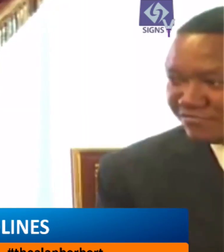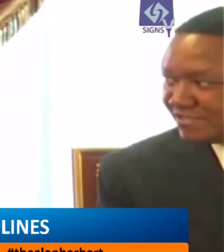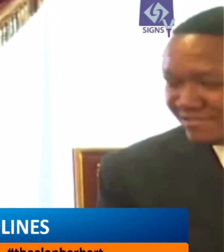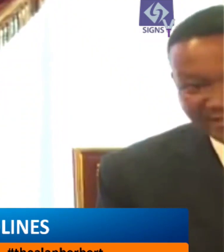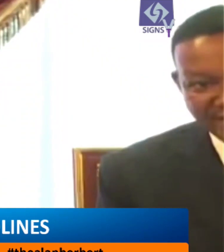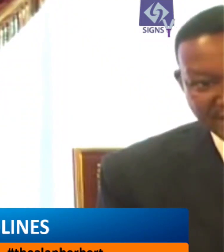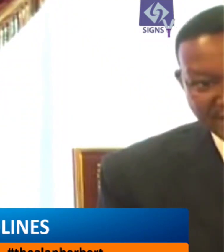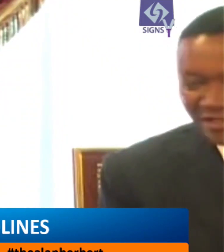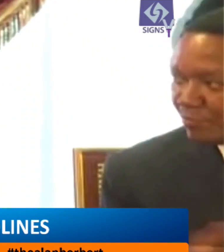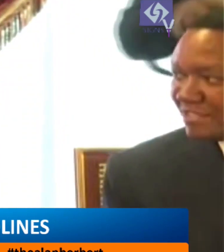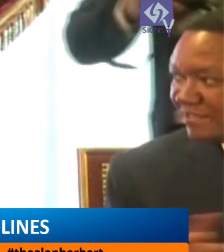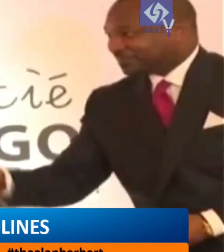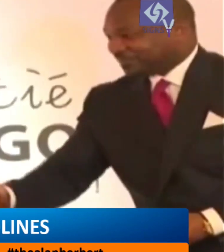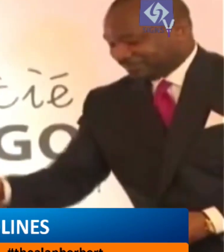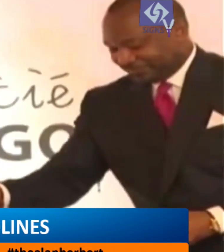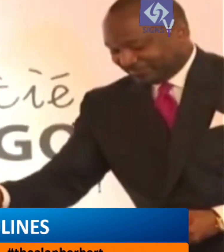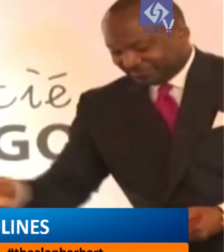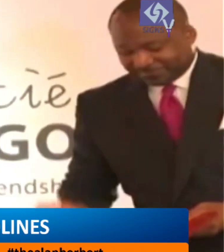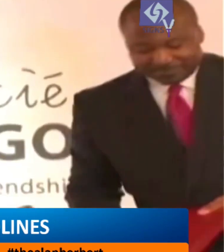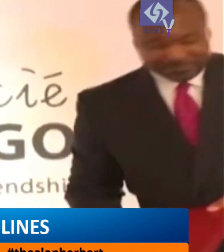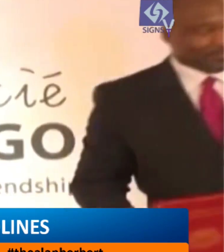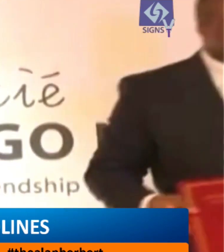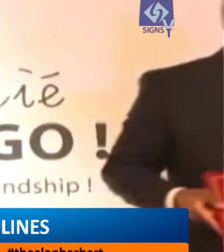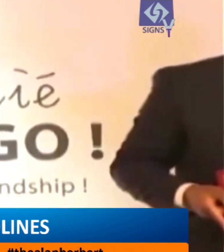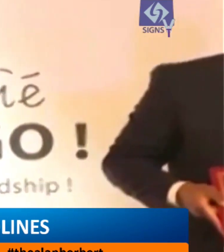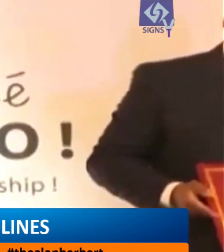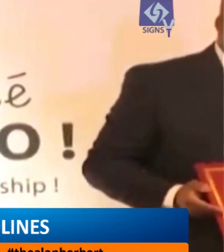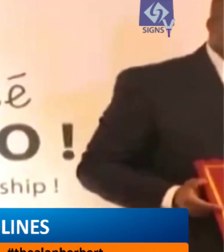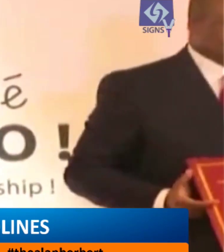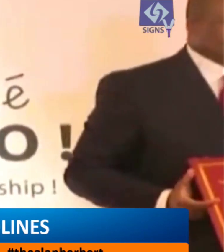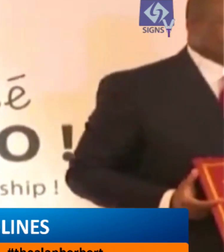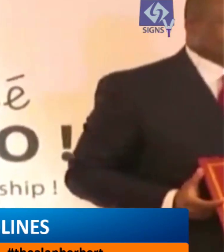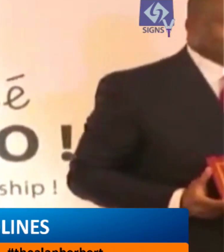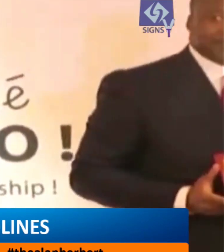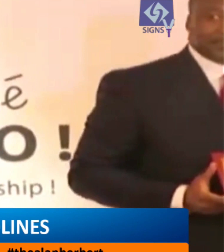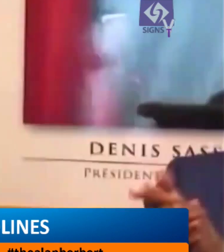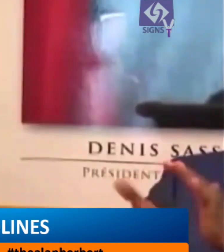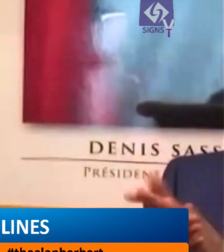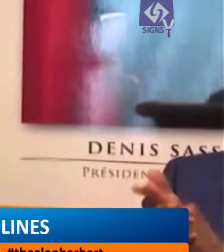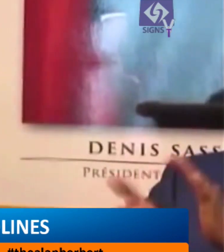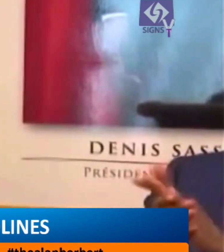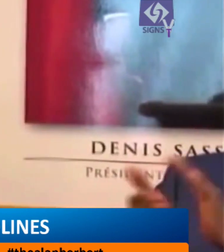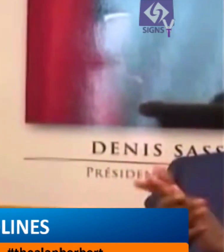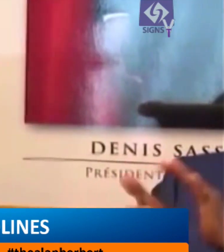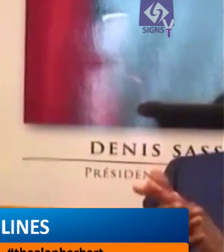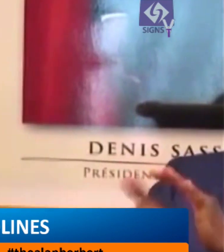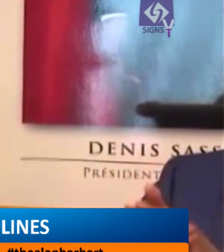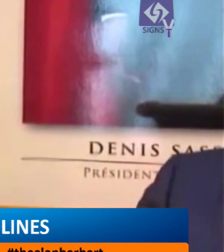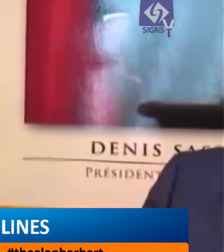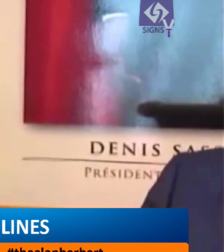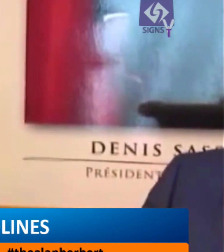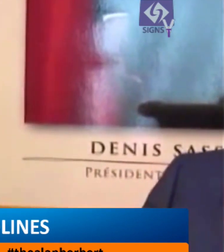Central African Republic have agreed to work together to combat terrorism, radicalization and violent